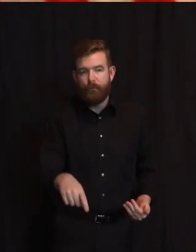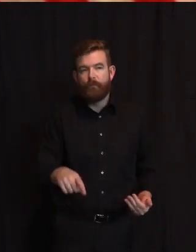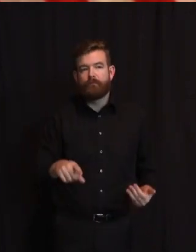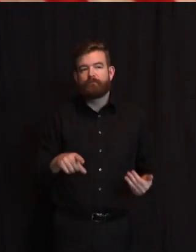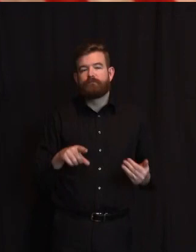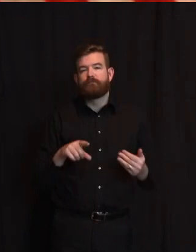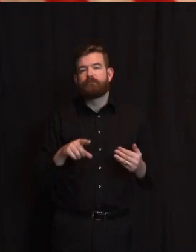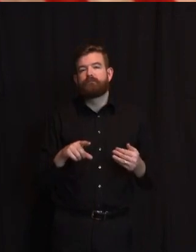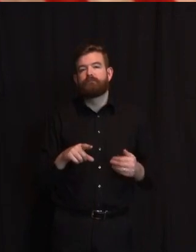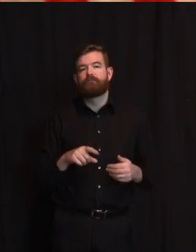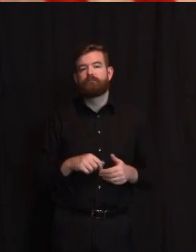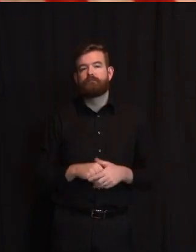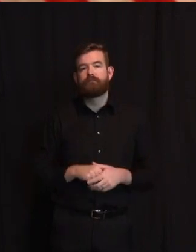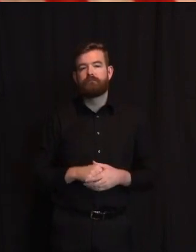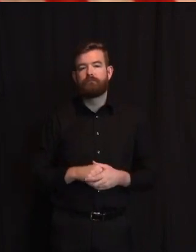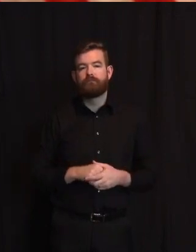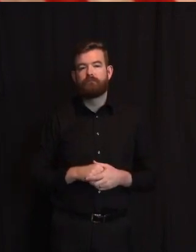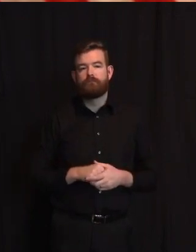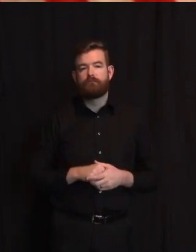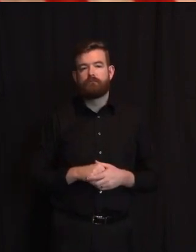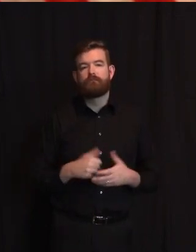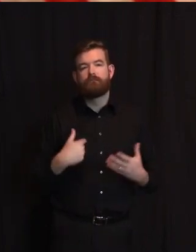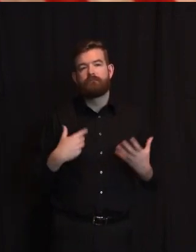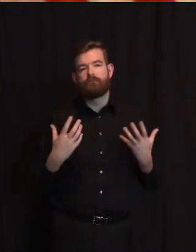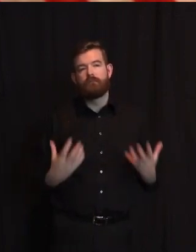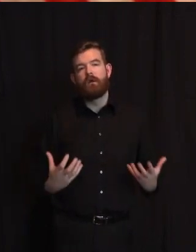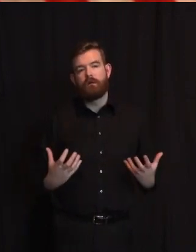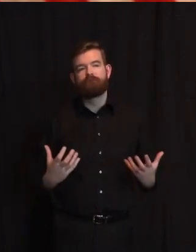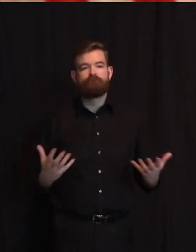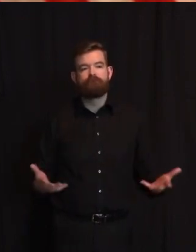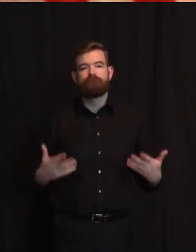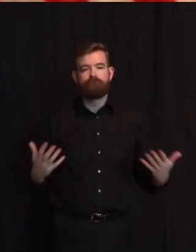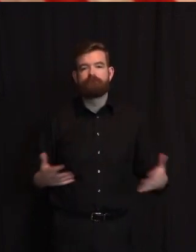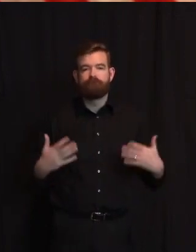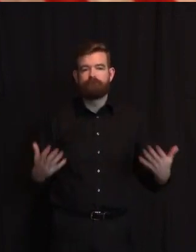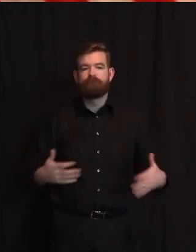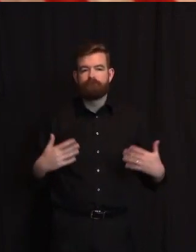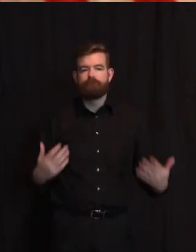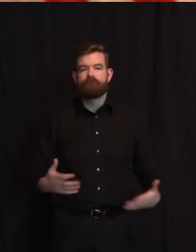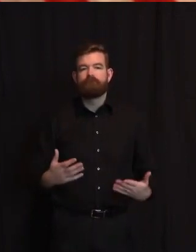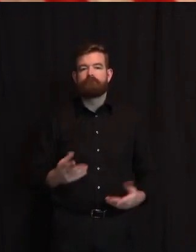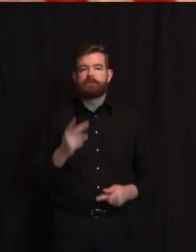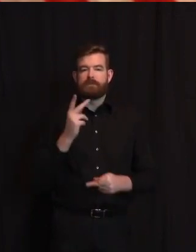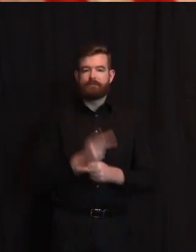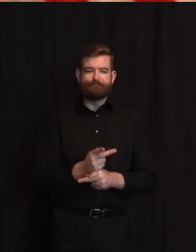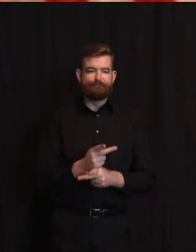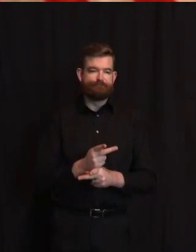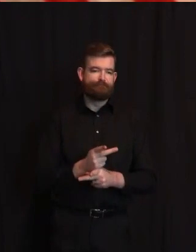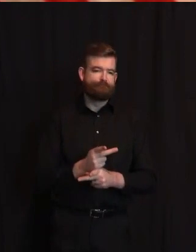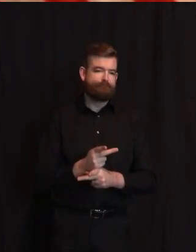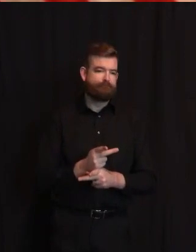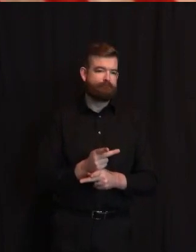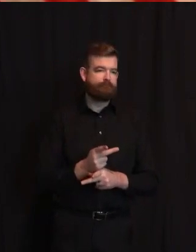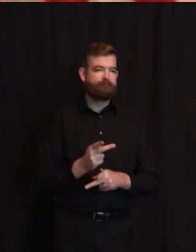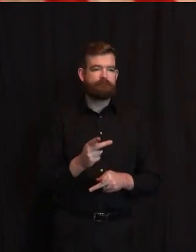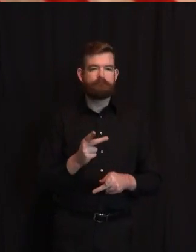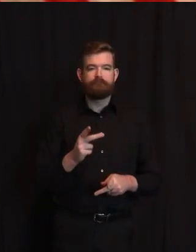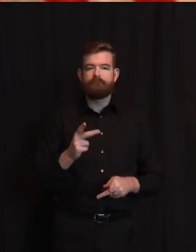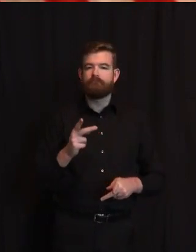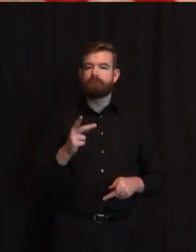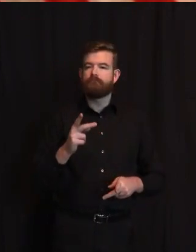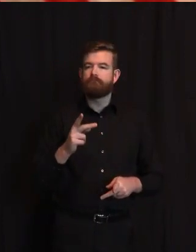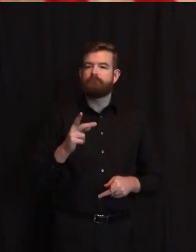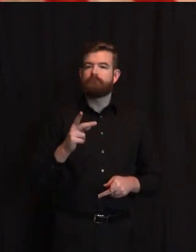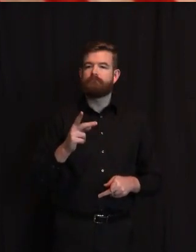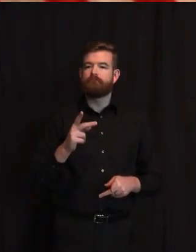like to see in opening up democracy, which I'm frustrated by that we haven't seen sooner. Even if Paramount and